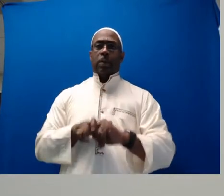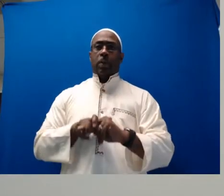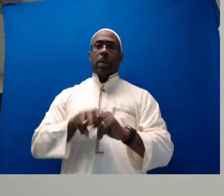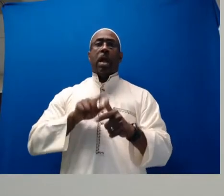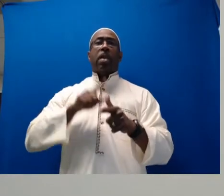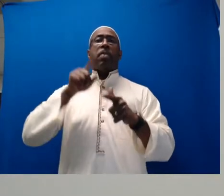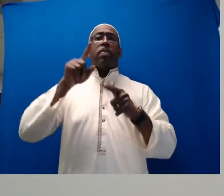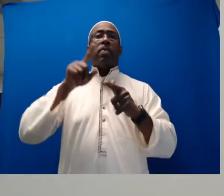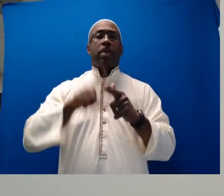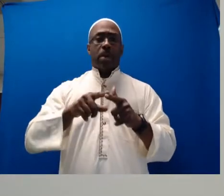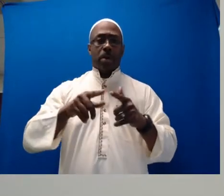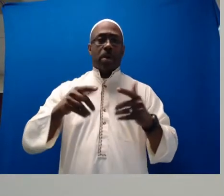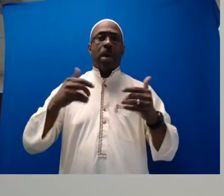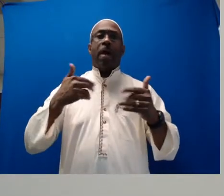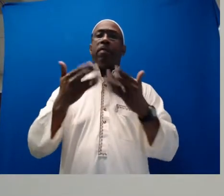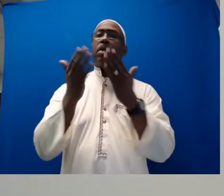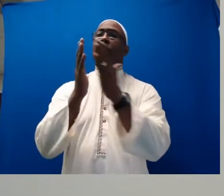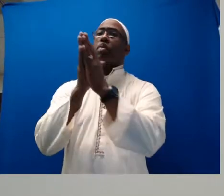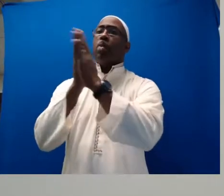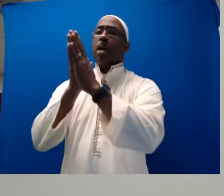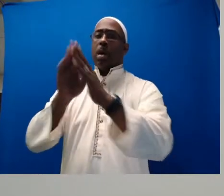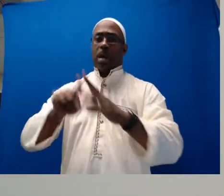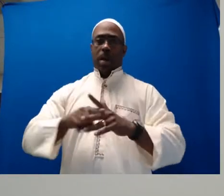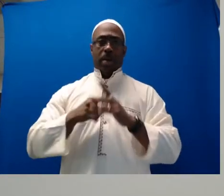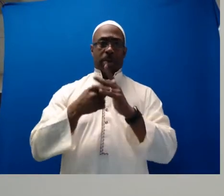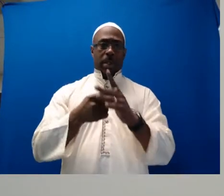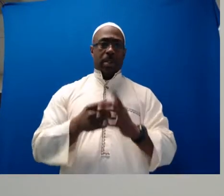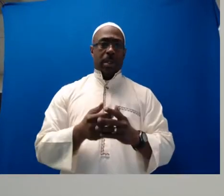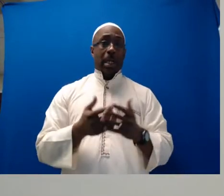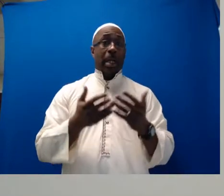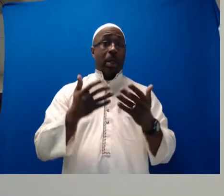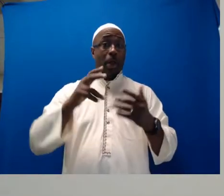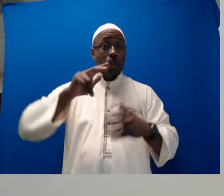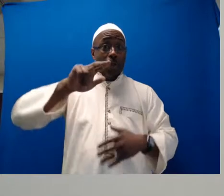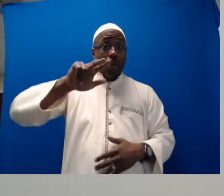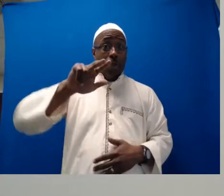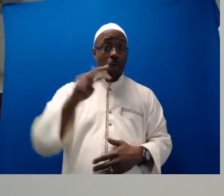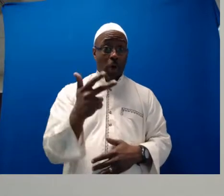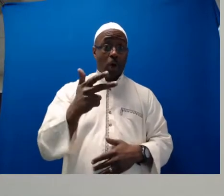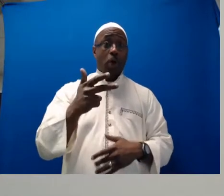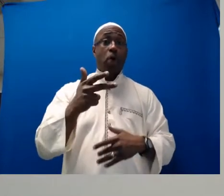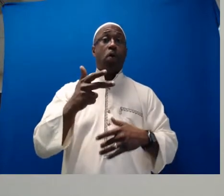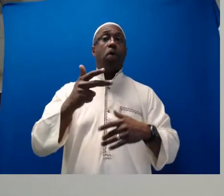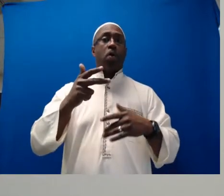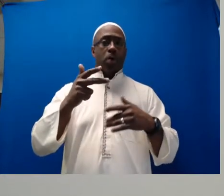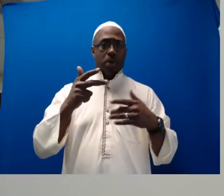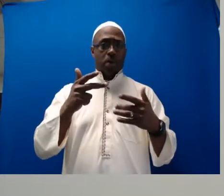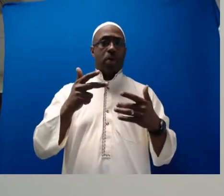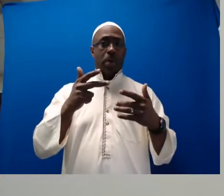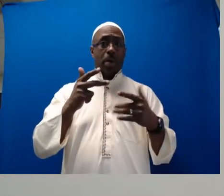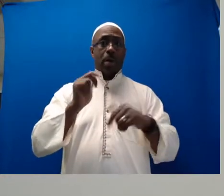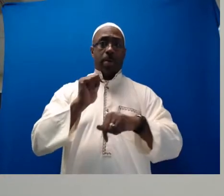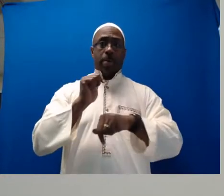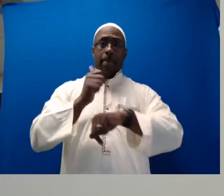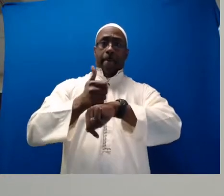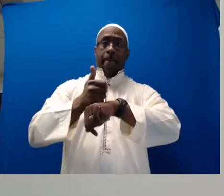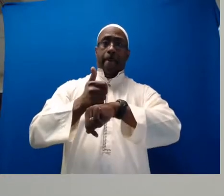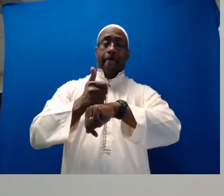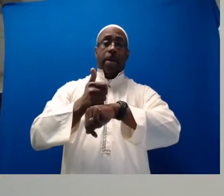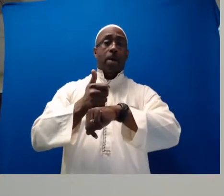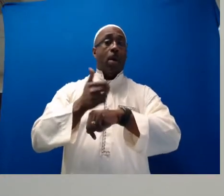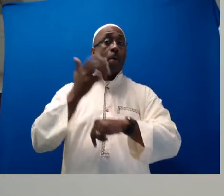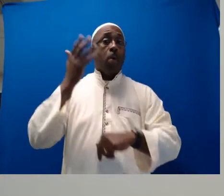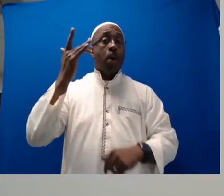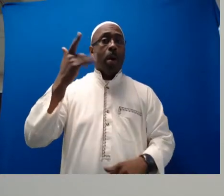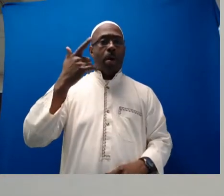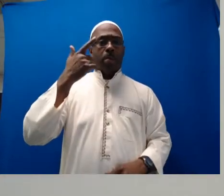you have the iqama, when the salah is to begin. So this third one that Uthman radiallahu ta'ala anhu instituted,